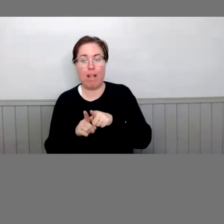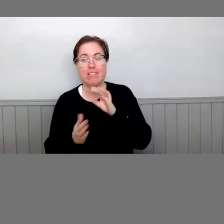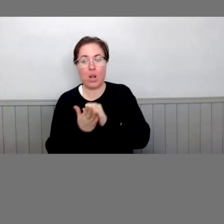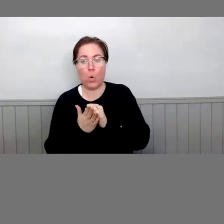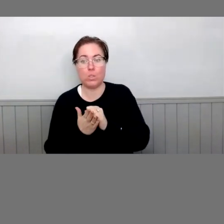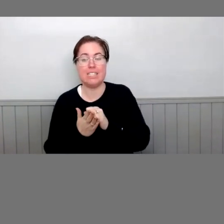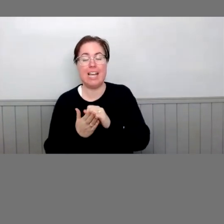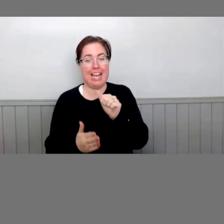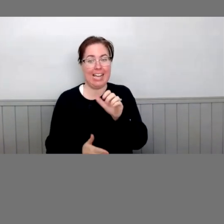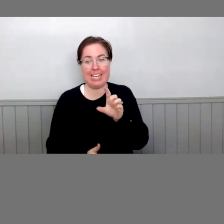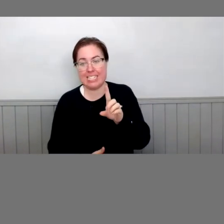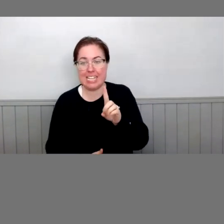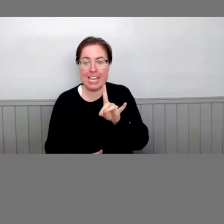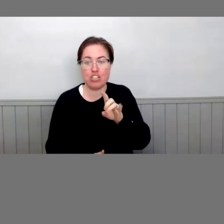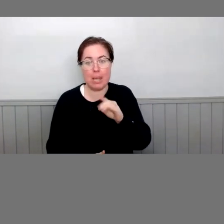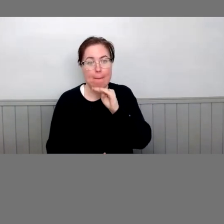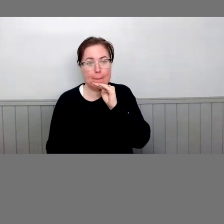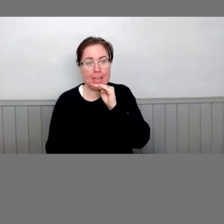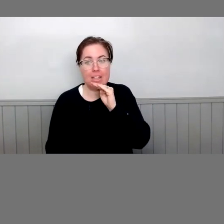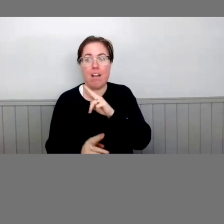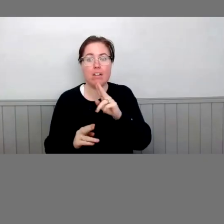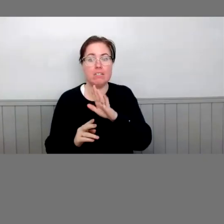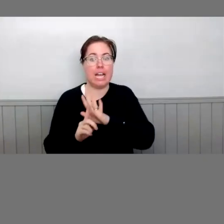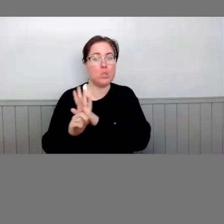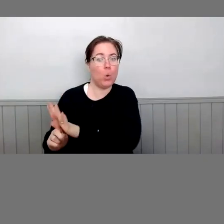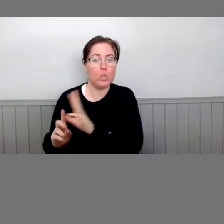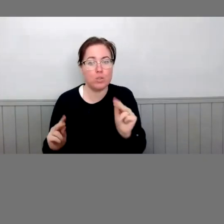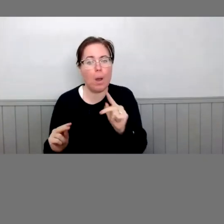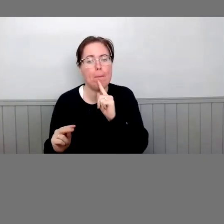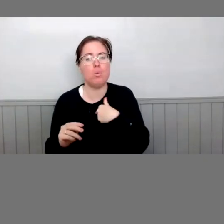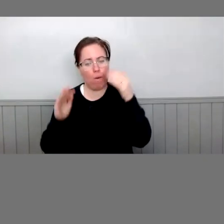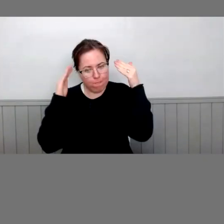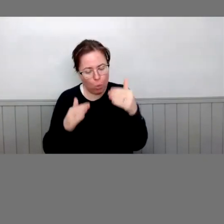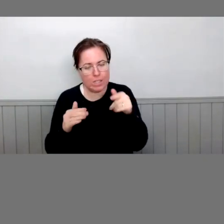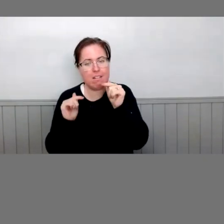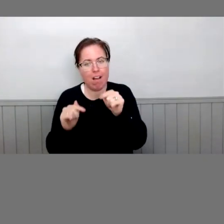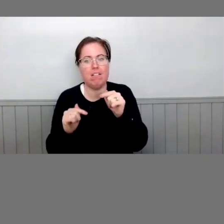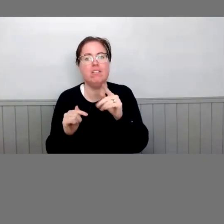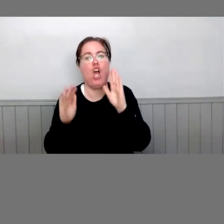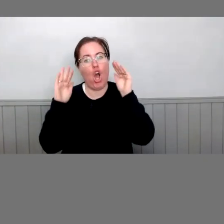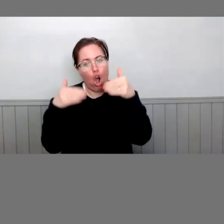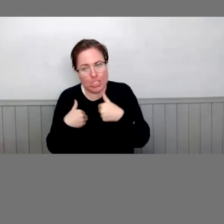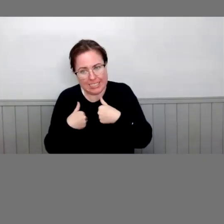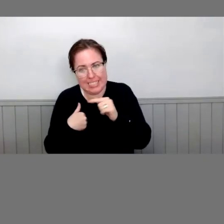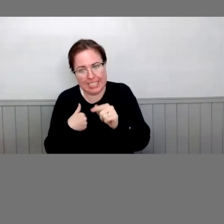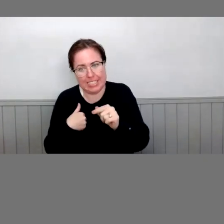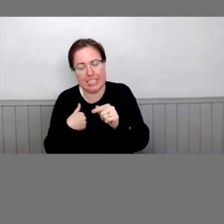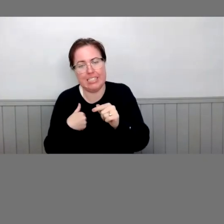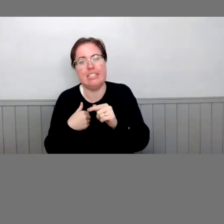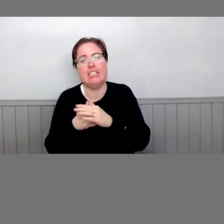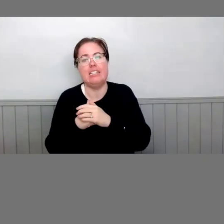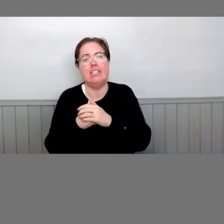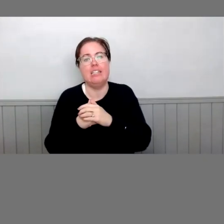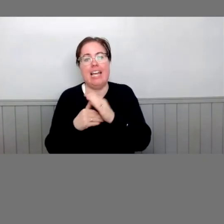diagnosis of being ADHD, they weren't necessarily excluded, but we were focusing specifically on the autistic elements of it within that